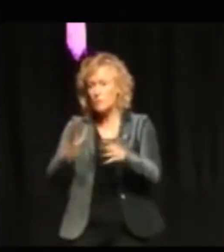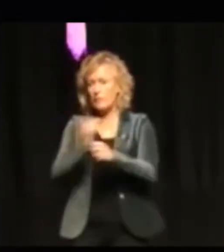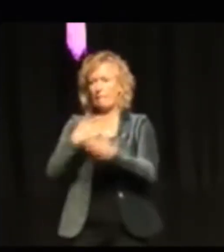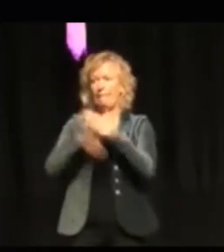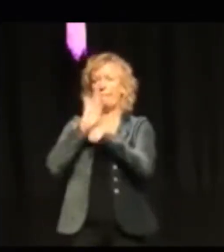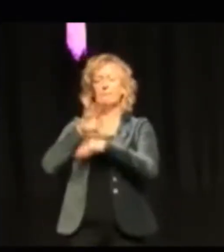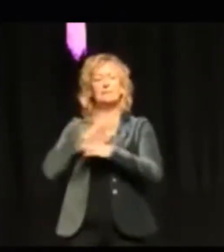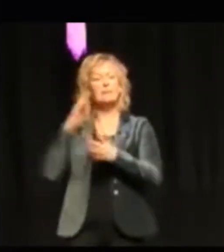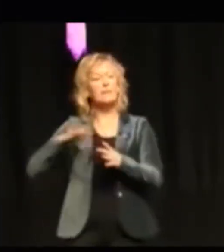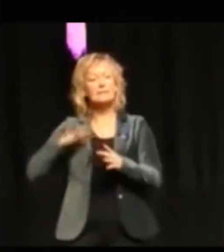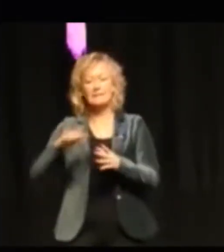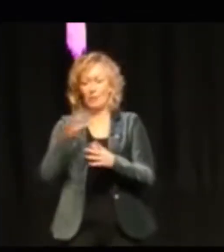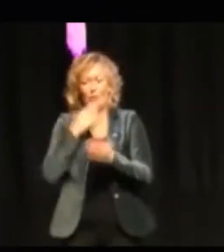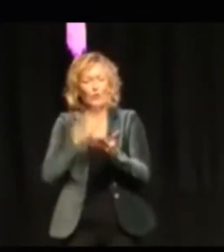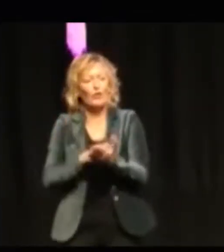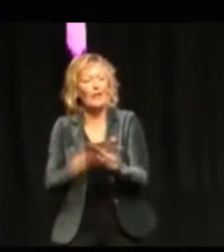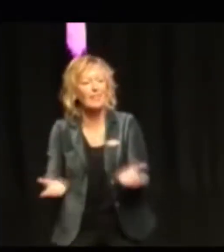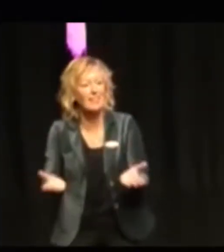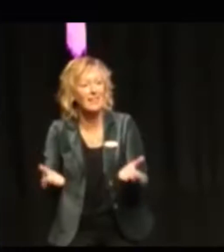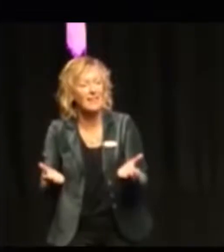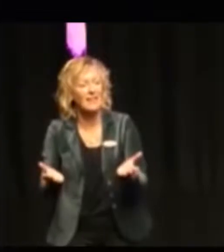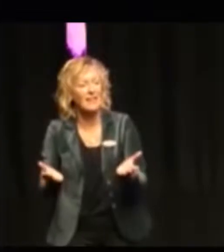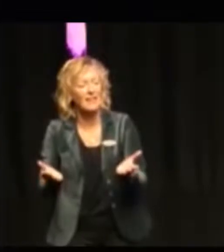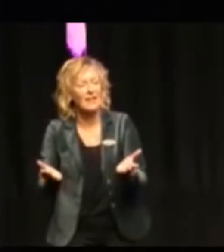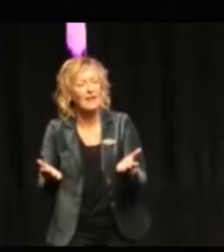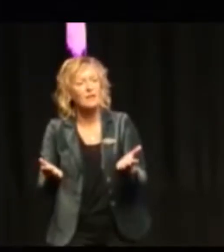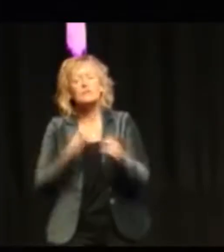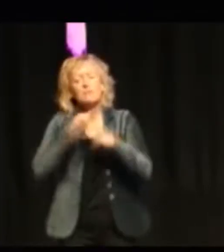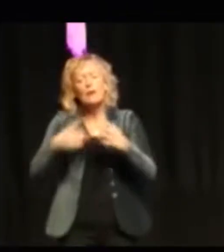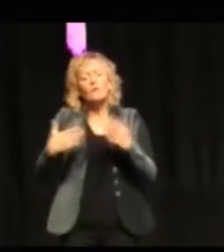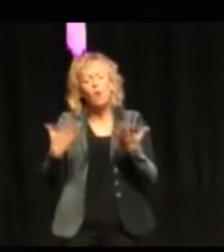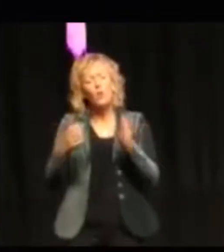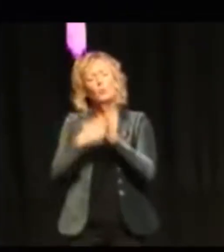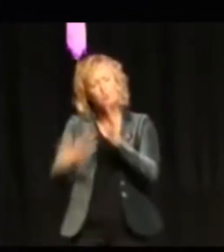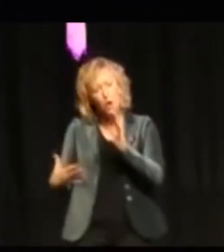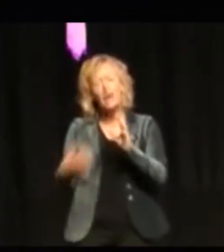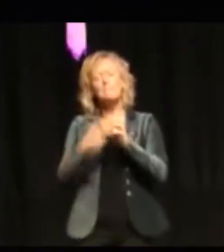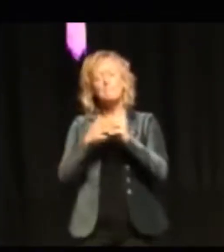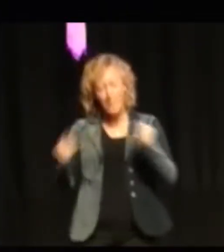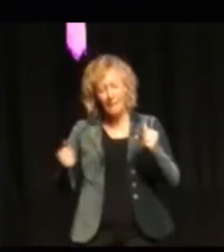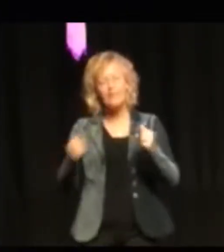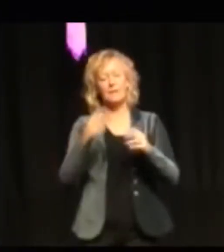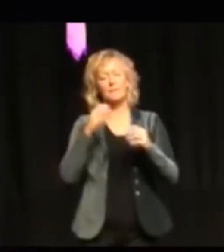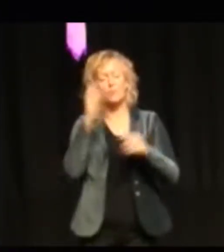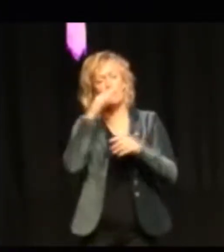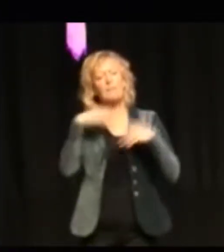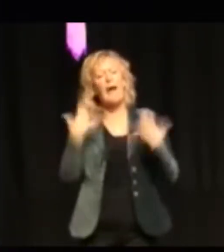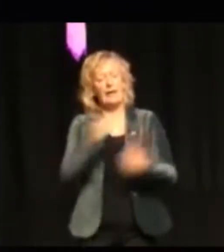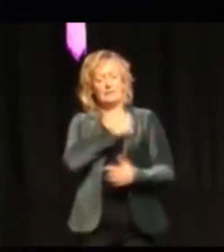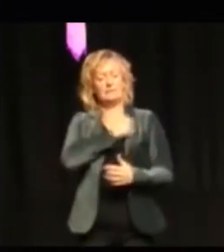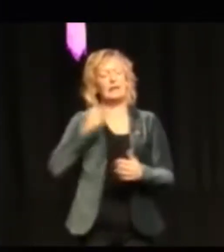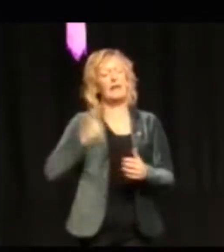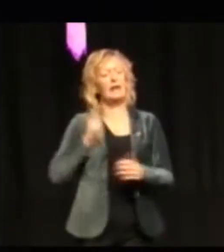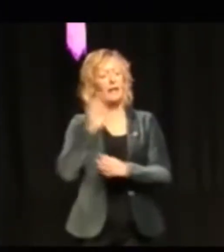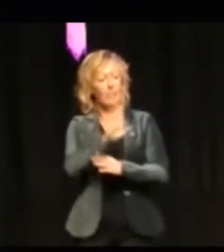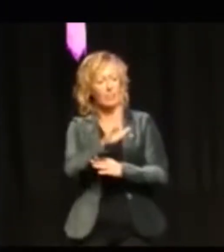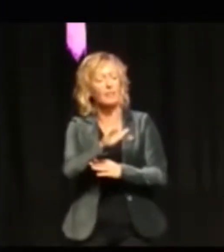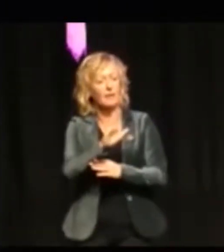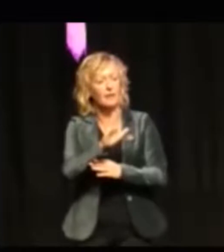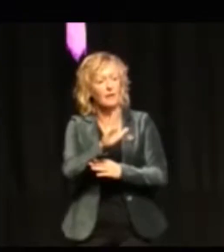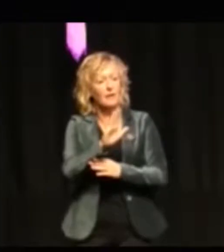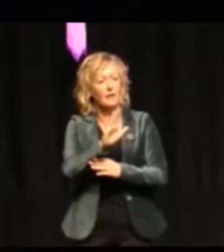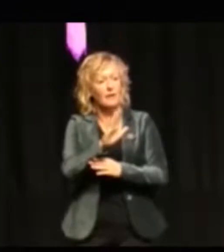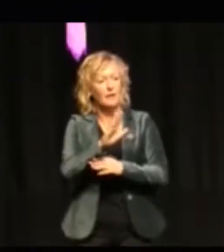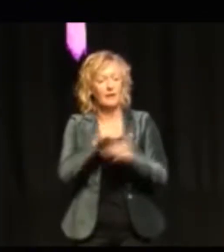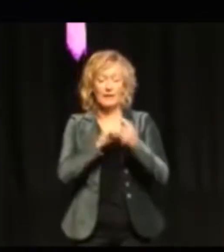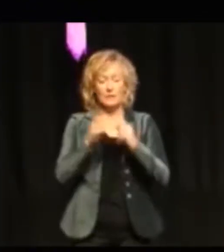good. And whichever one of those is the problem that the government is actually causing the harm, that some third party